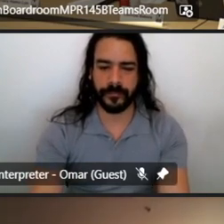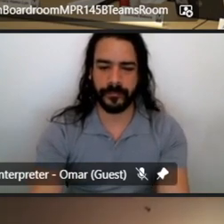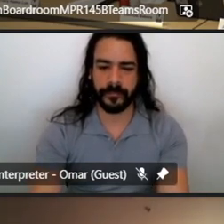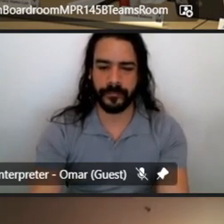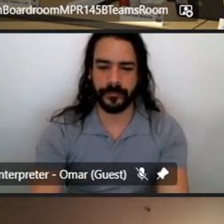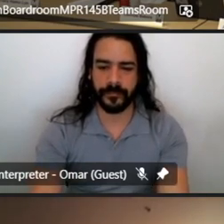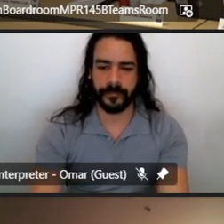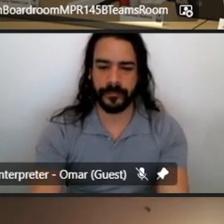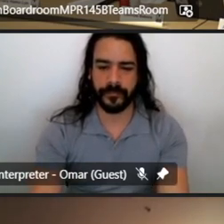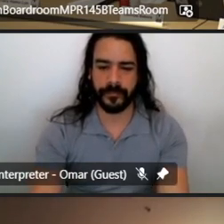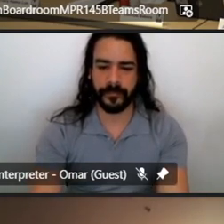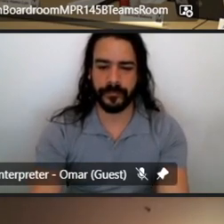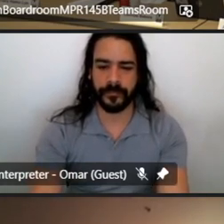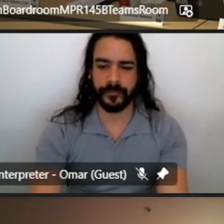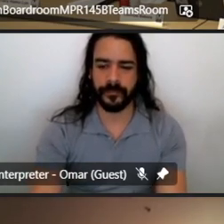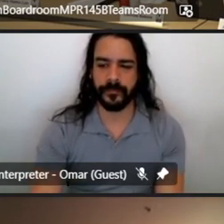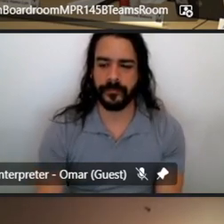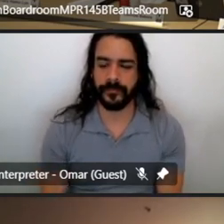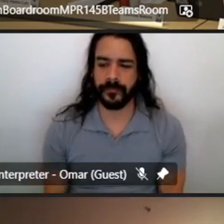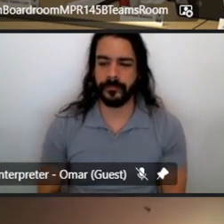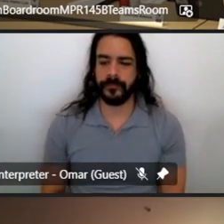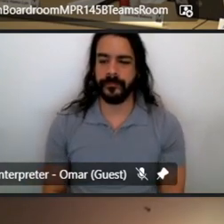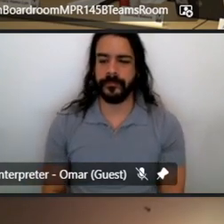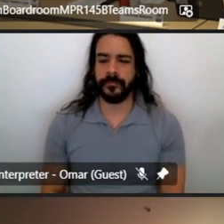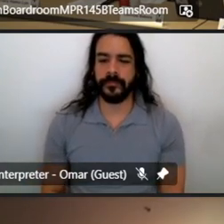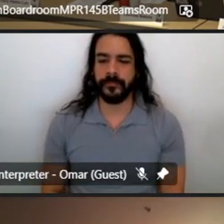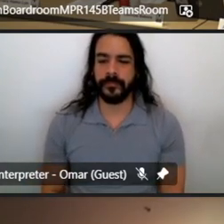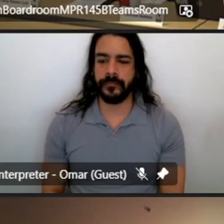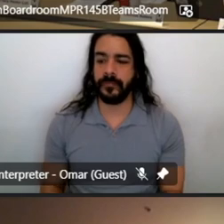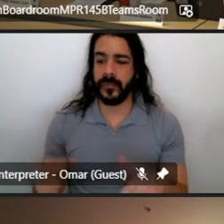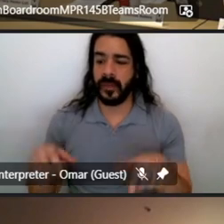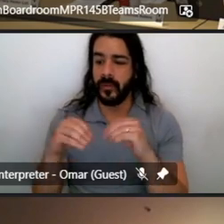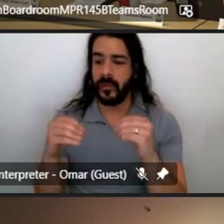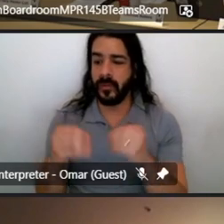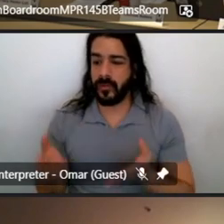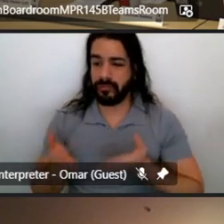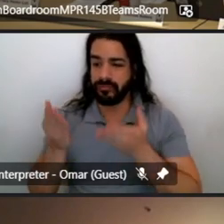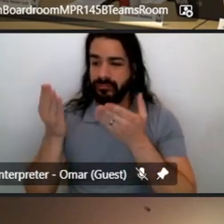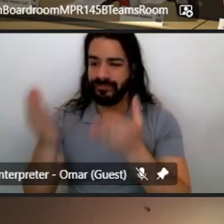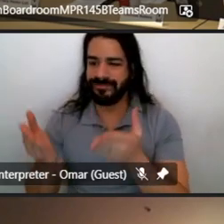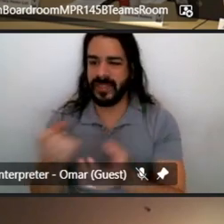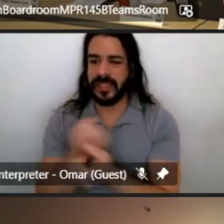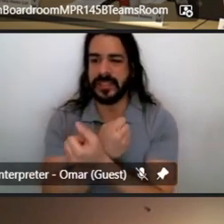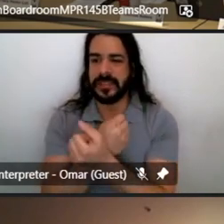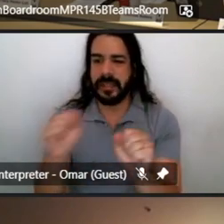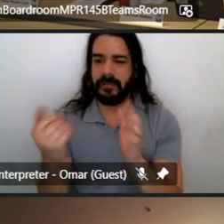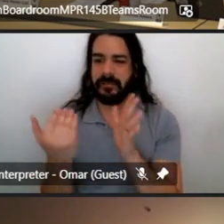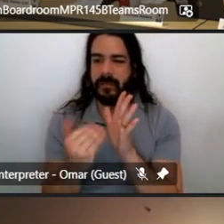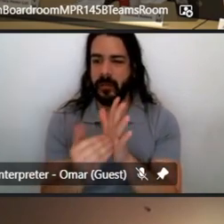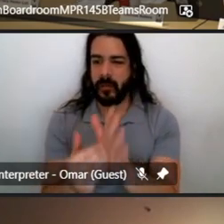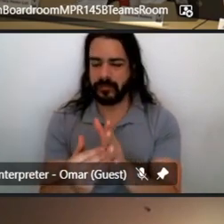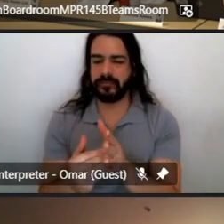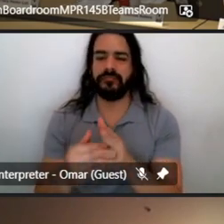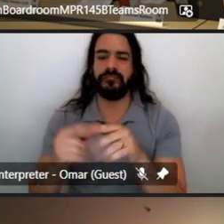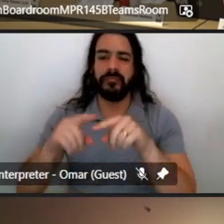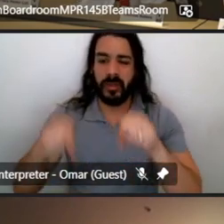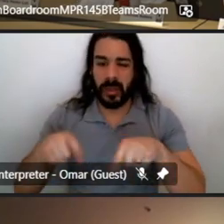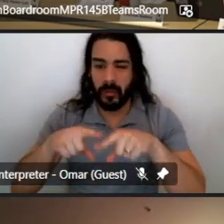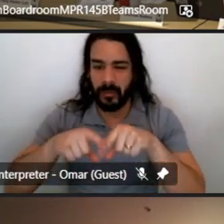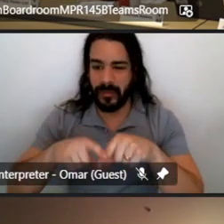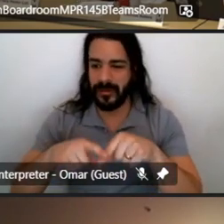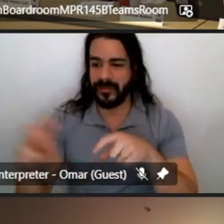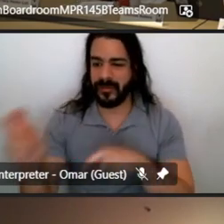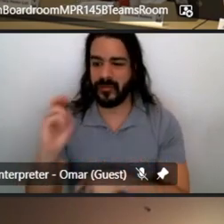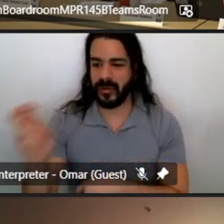Budgets are really about the values and priorities of an organization. And in this organization, delivering safe, frequent, reliable transportation is what we